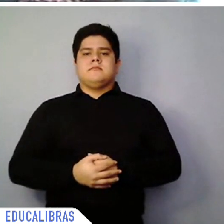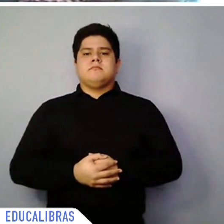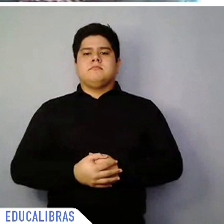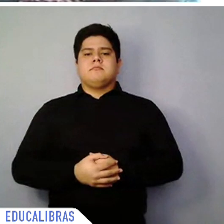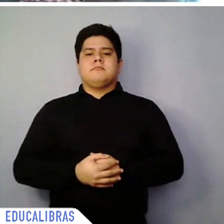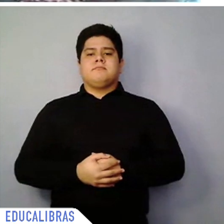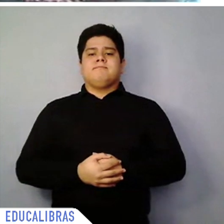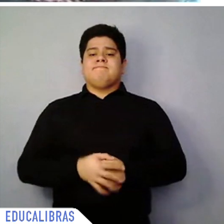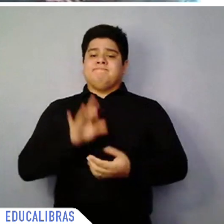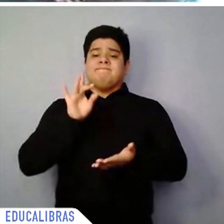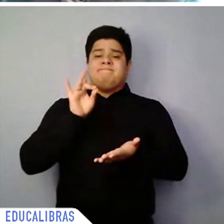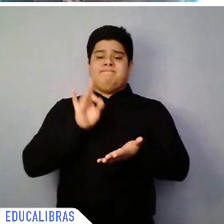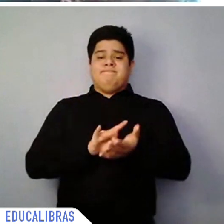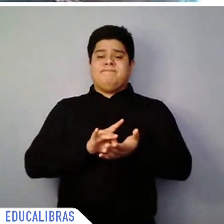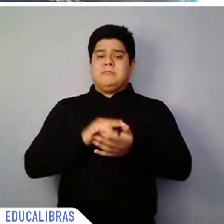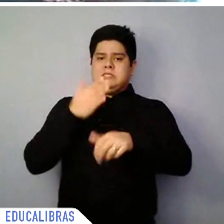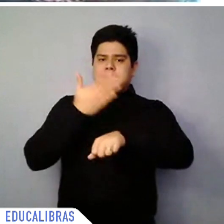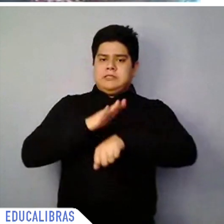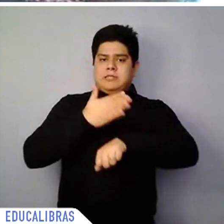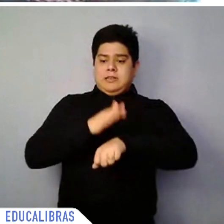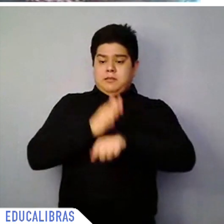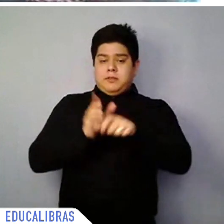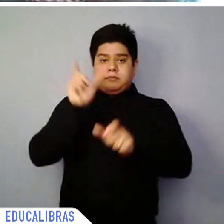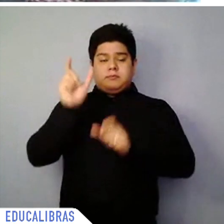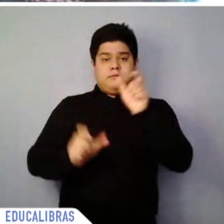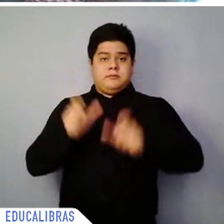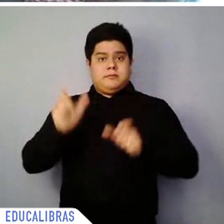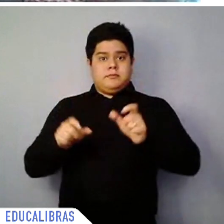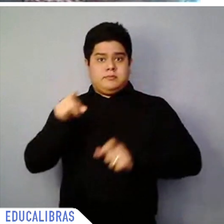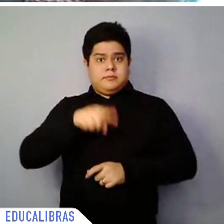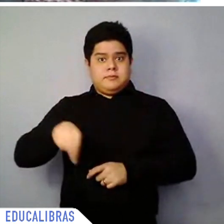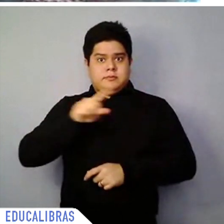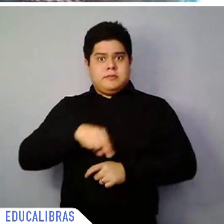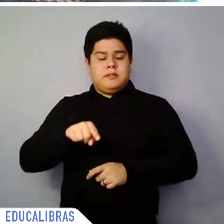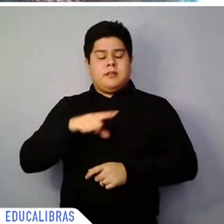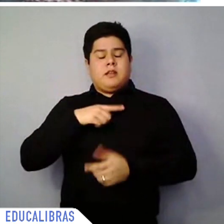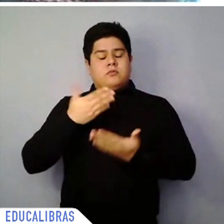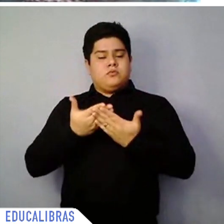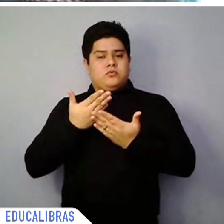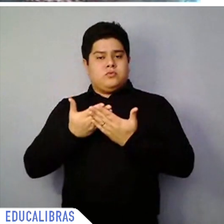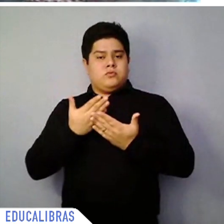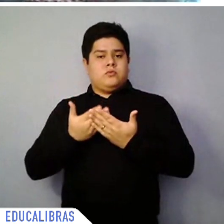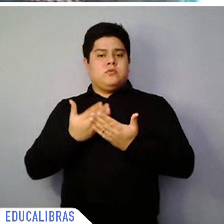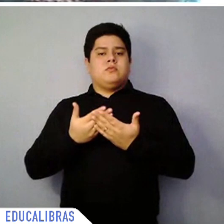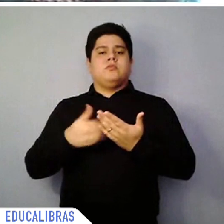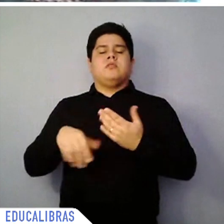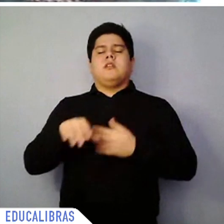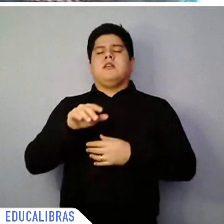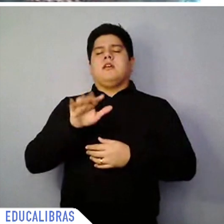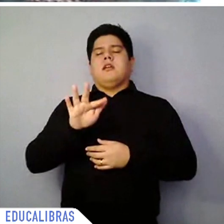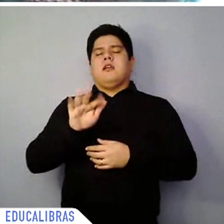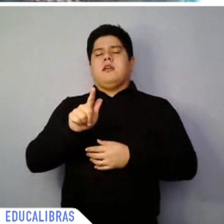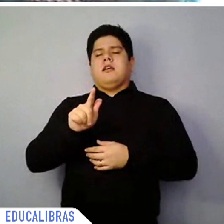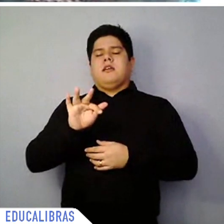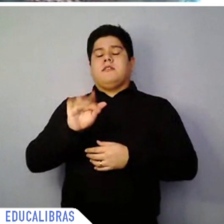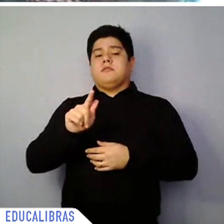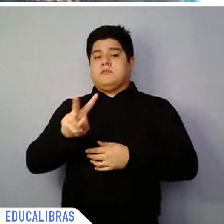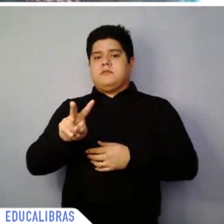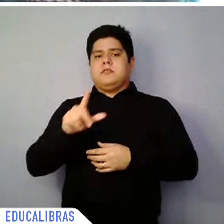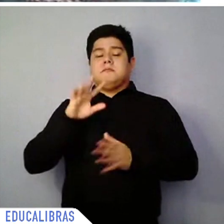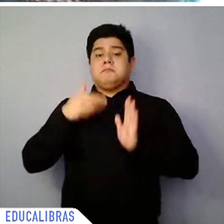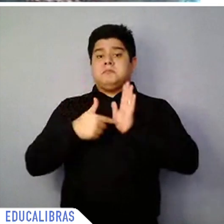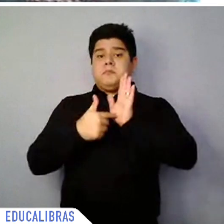Thank you, Alexandre. Yes. And training of such agents, and Gabriela Lota